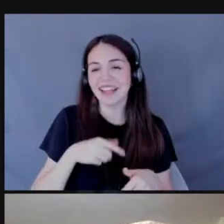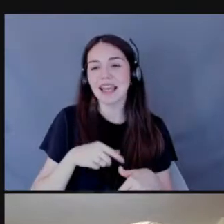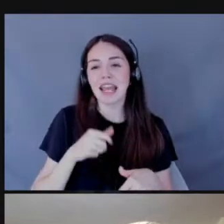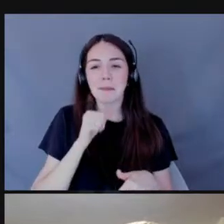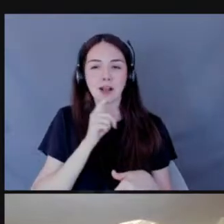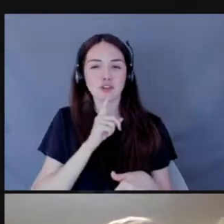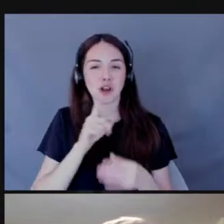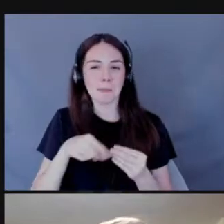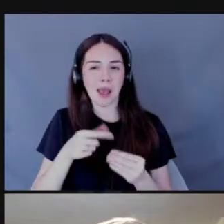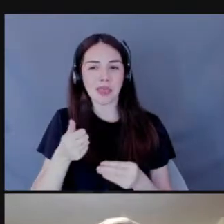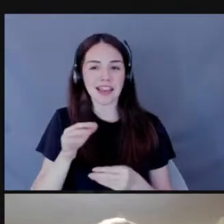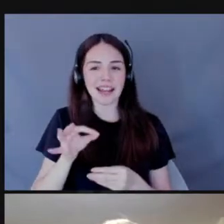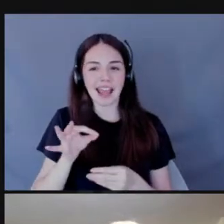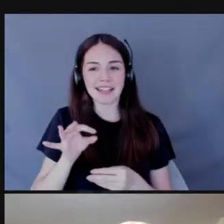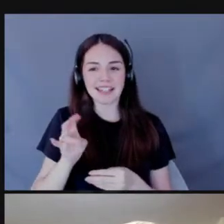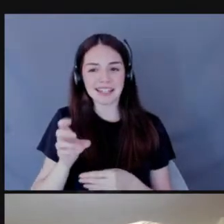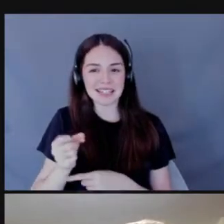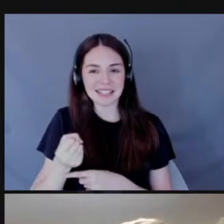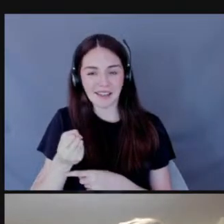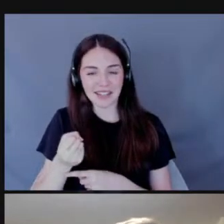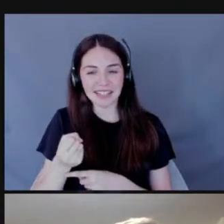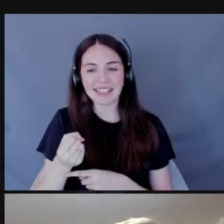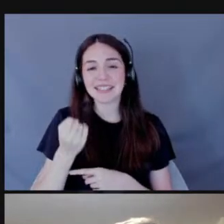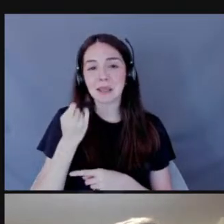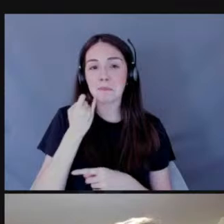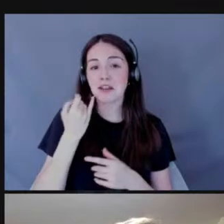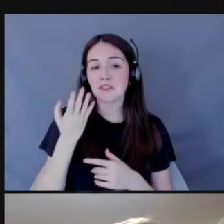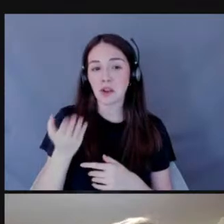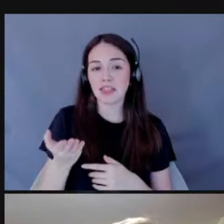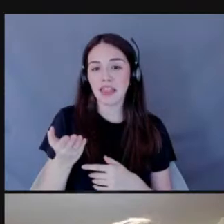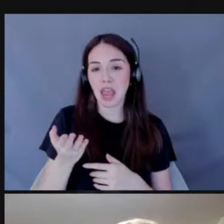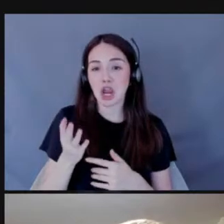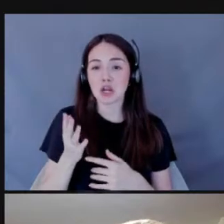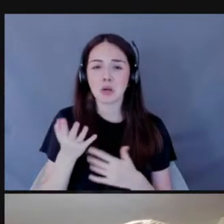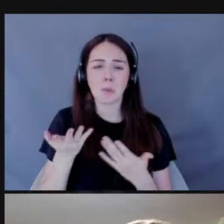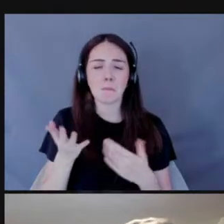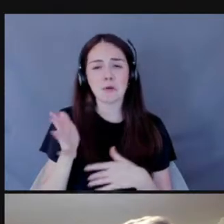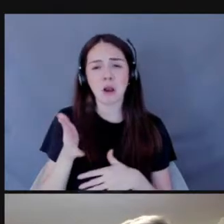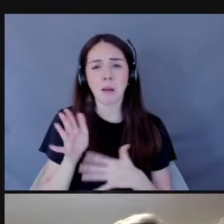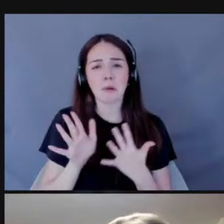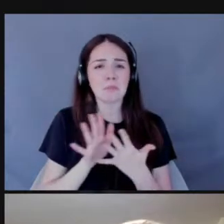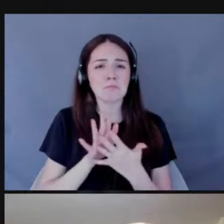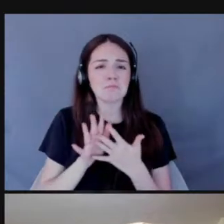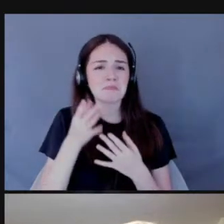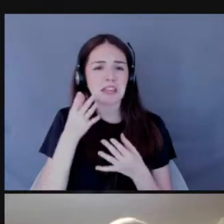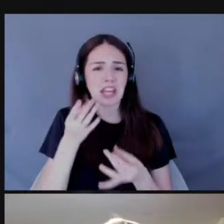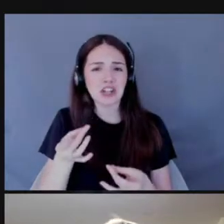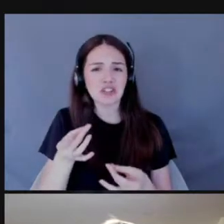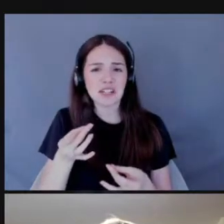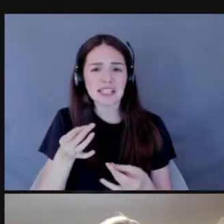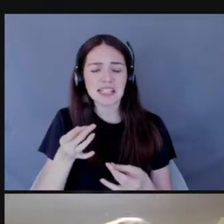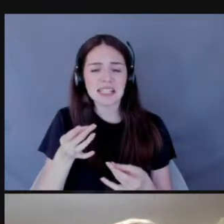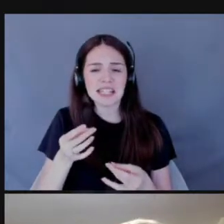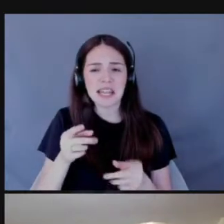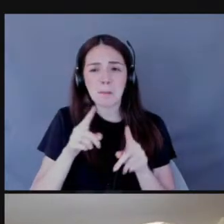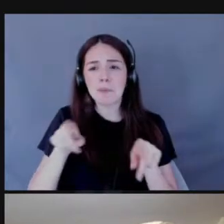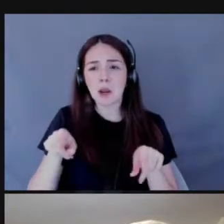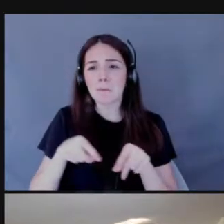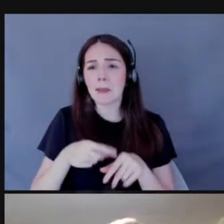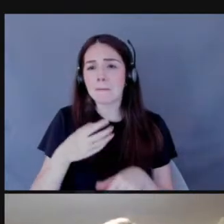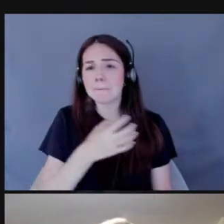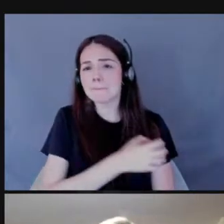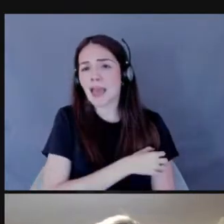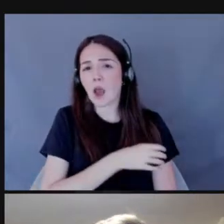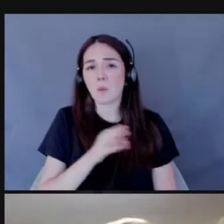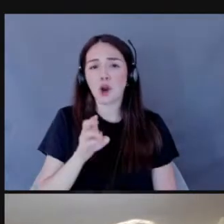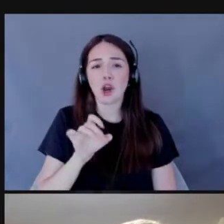70s, but if you were there, you were probably vaguely interested in pyramid power and the Bermuda Triangle